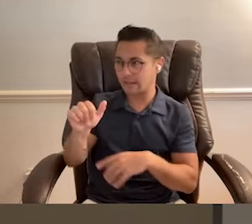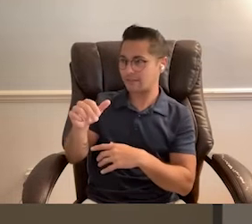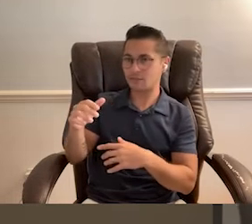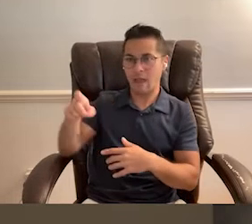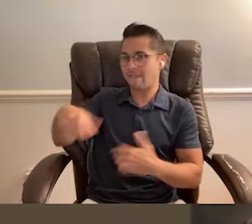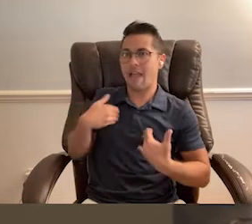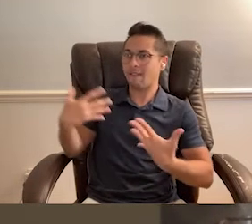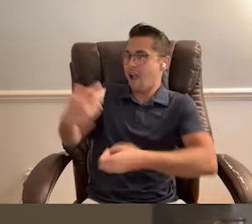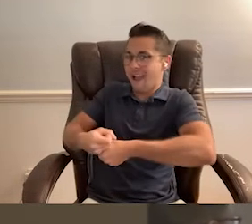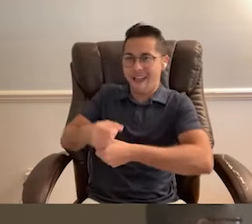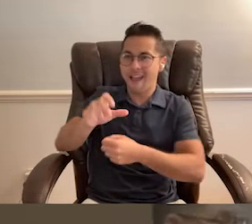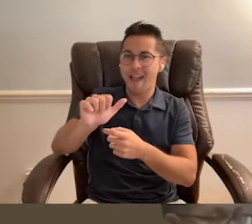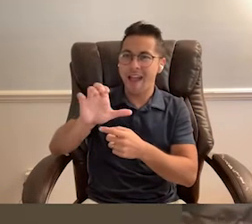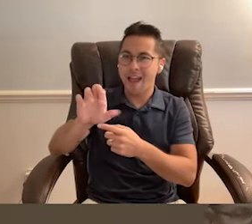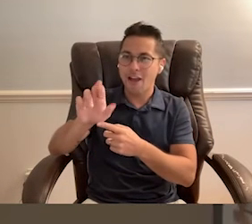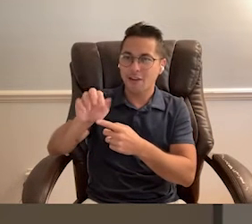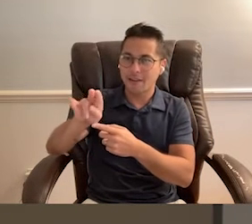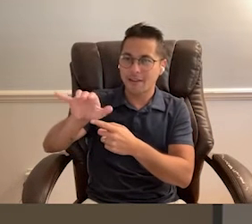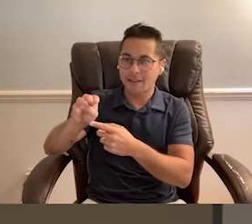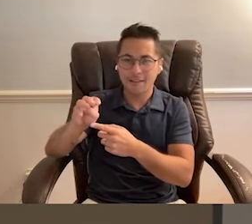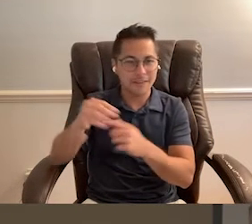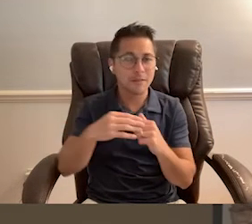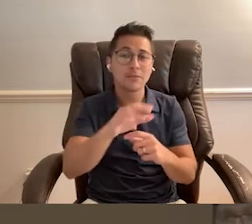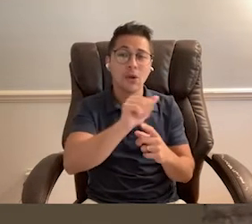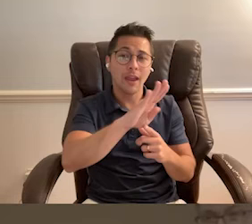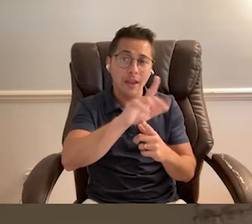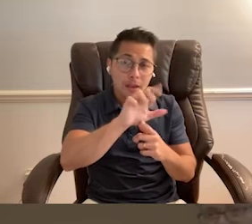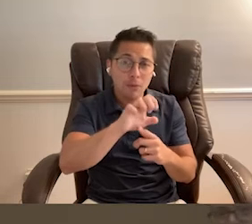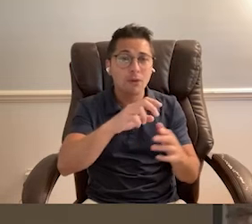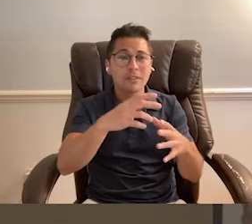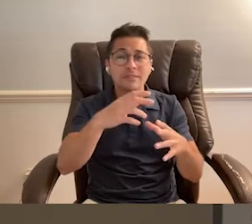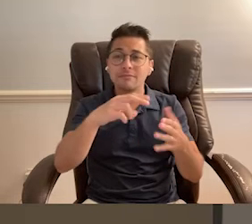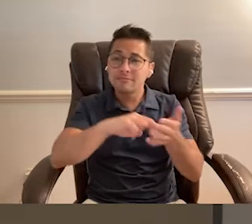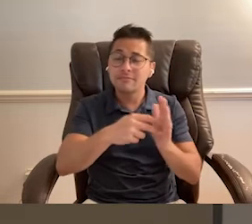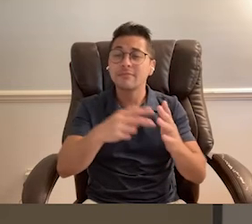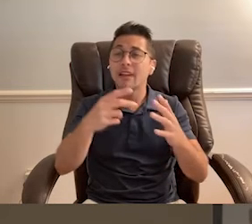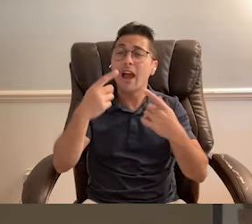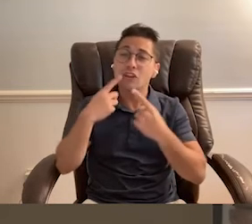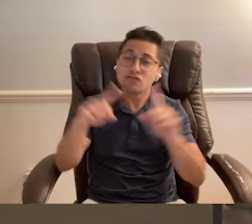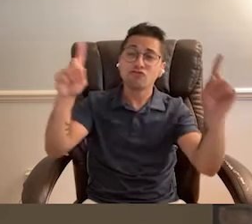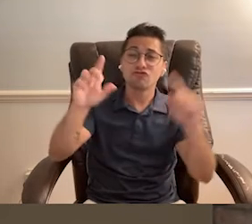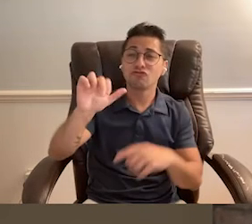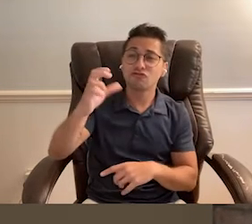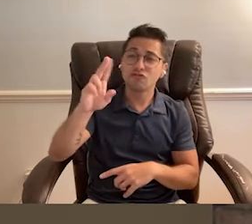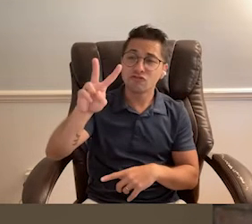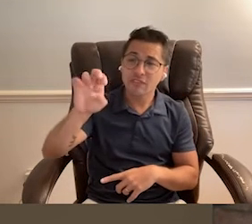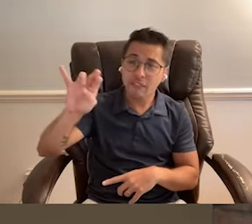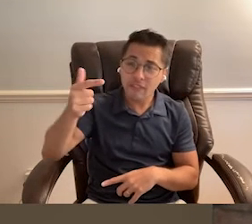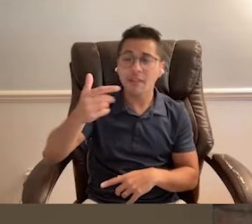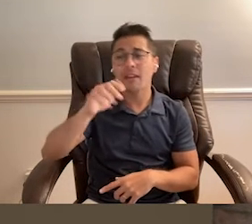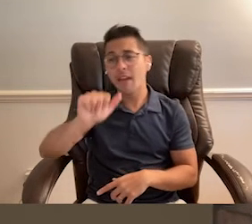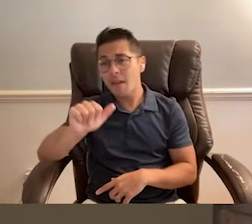a word and then not mean something. So ABLE stands for Achieving a Better Life Experience. And this process